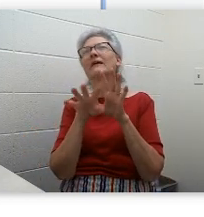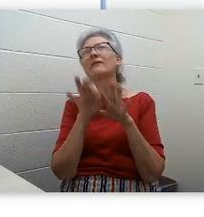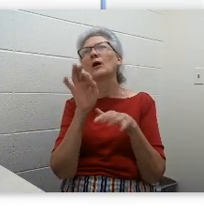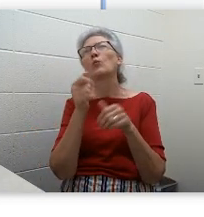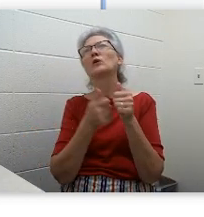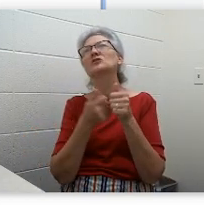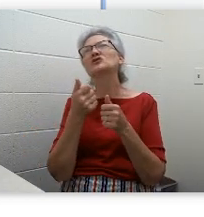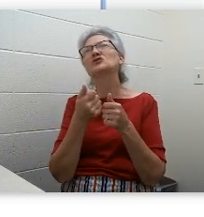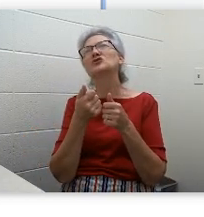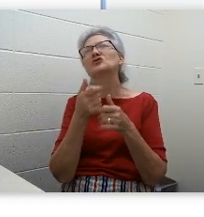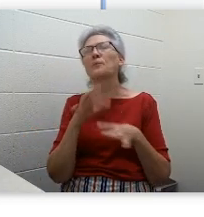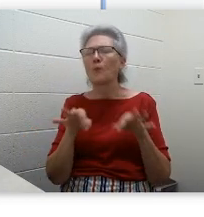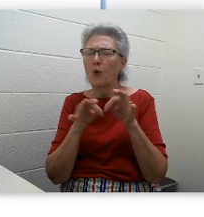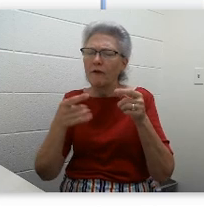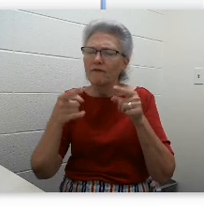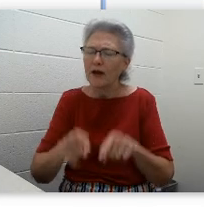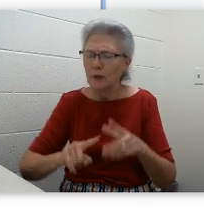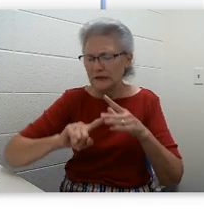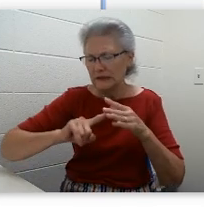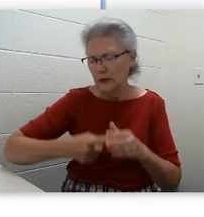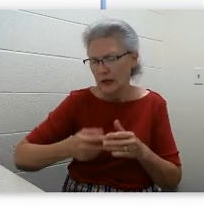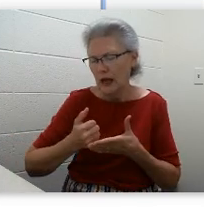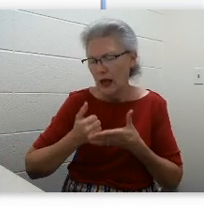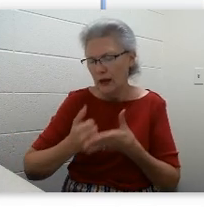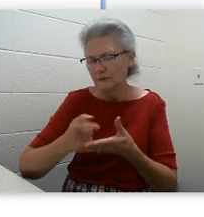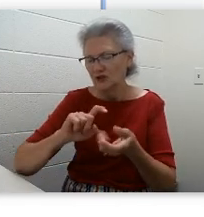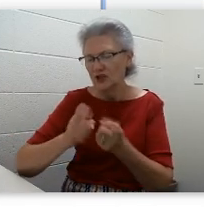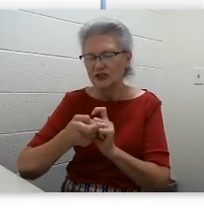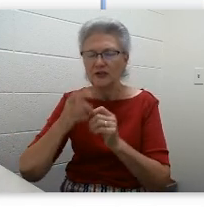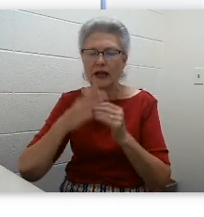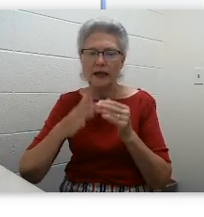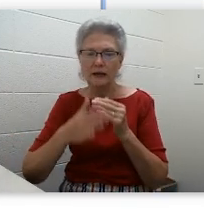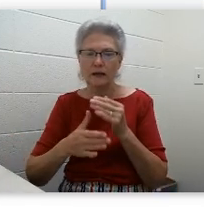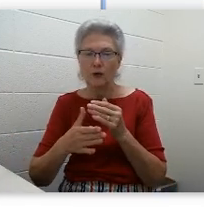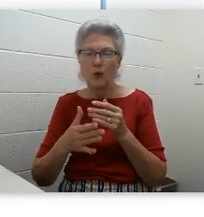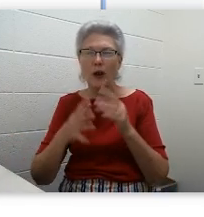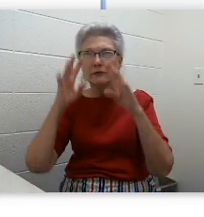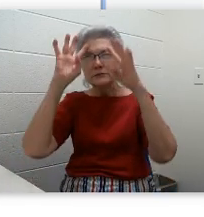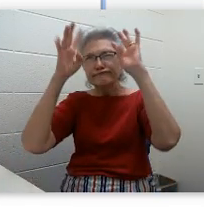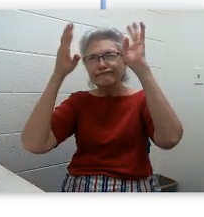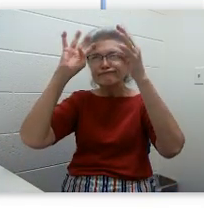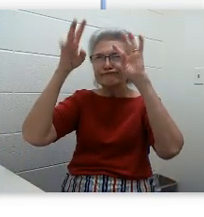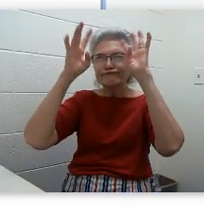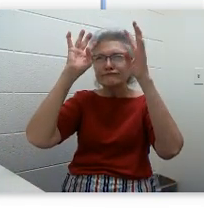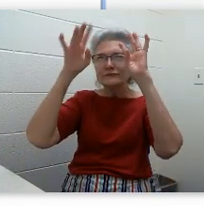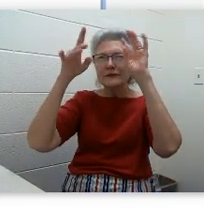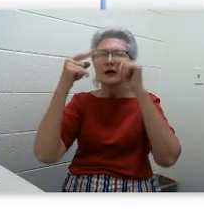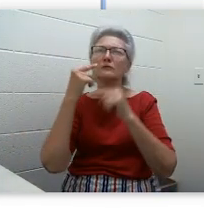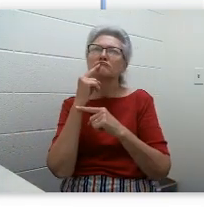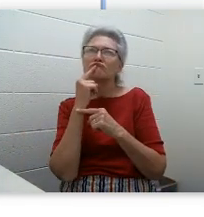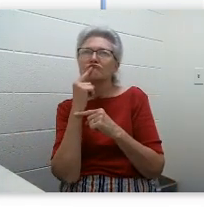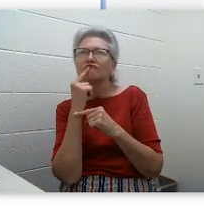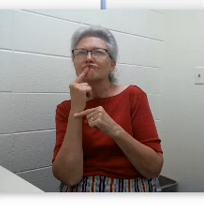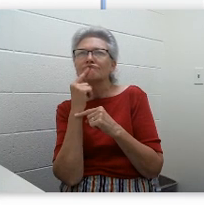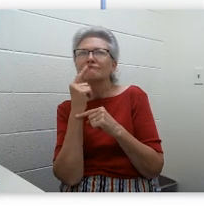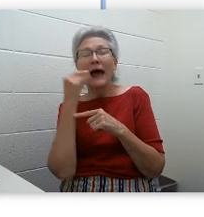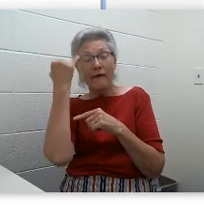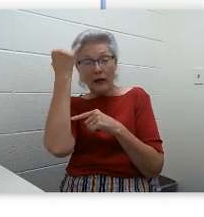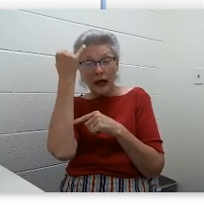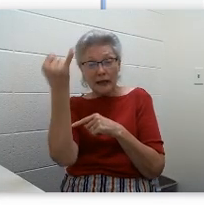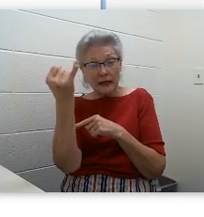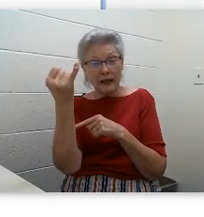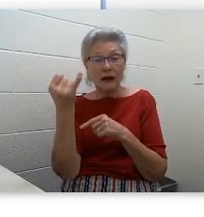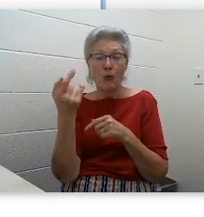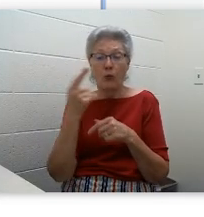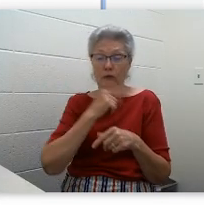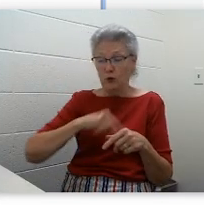to start to help change my ending. So when I was brainstorming, I came up with an idea for when